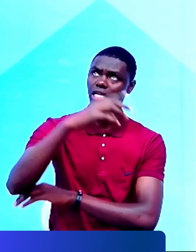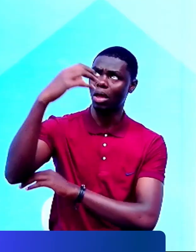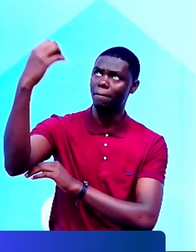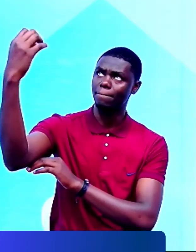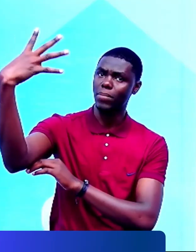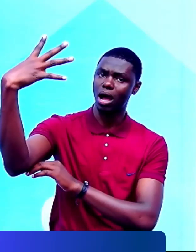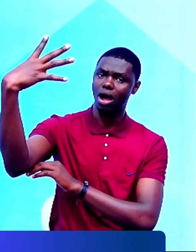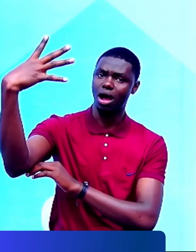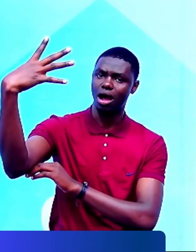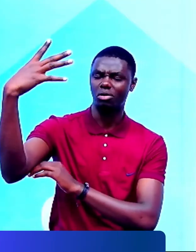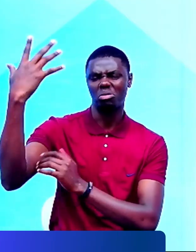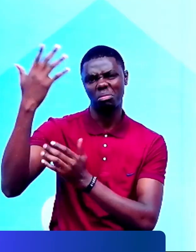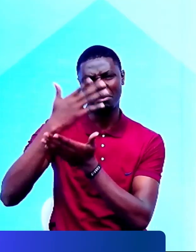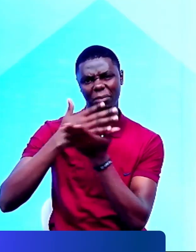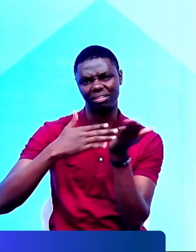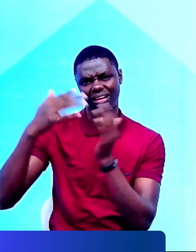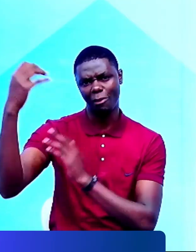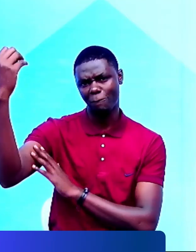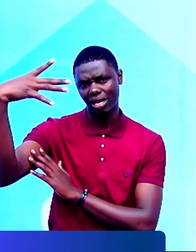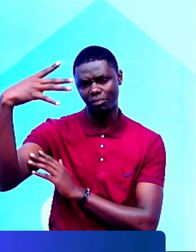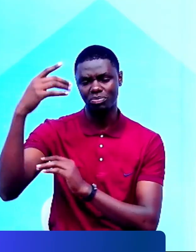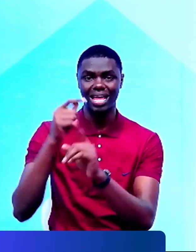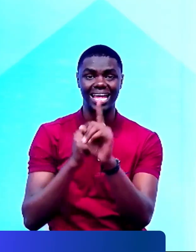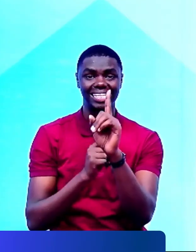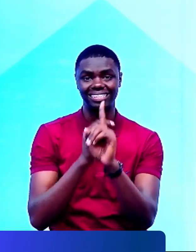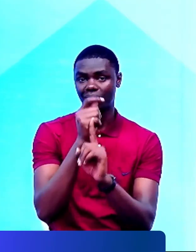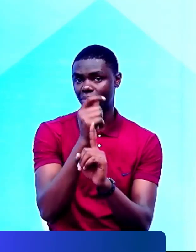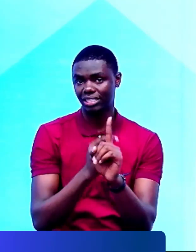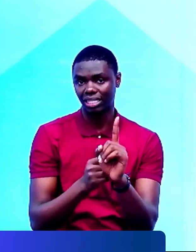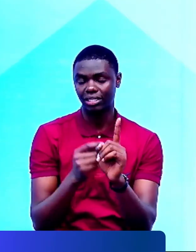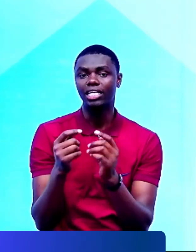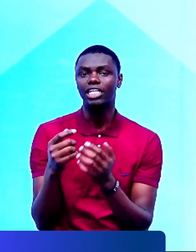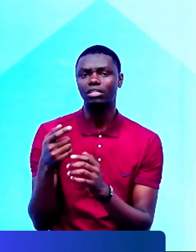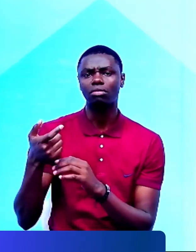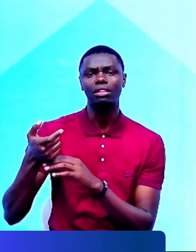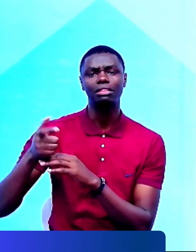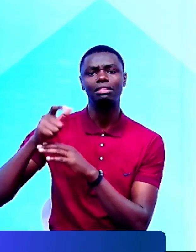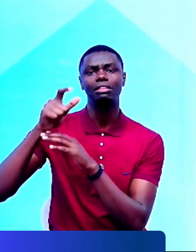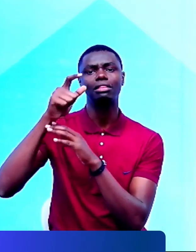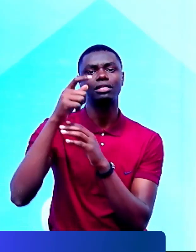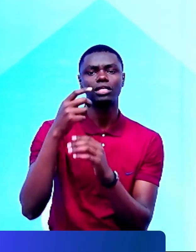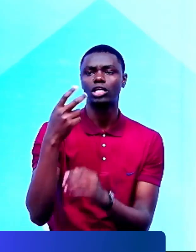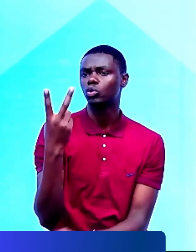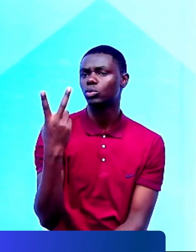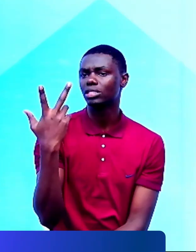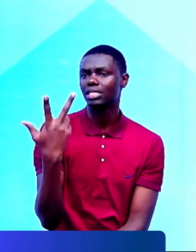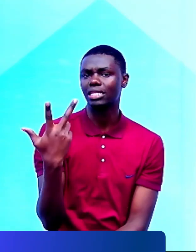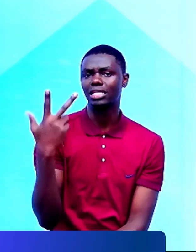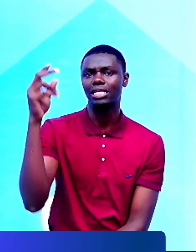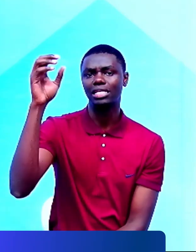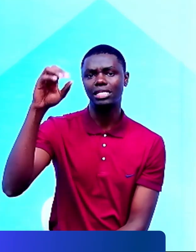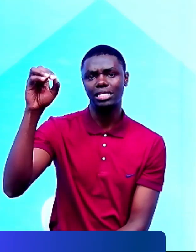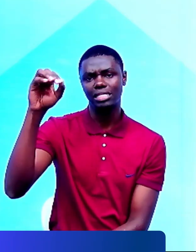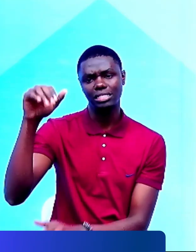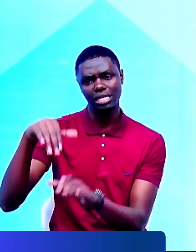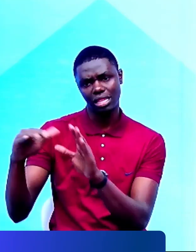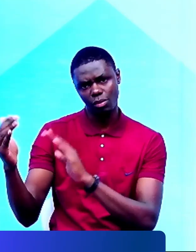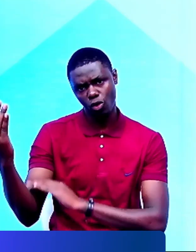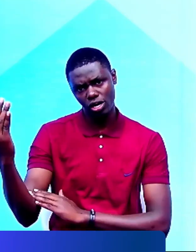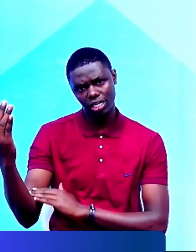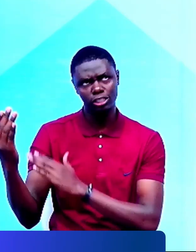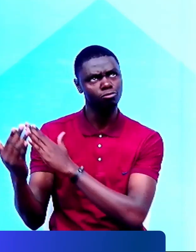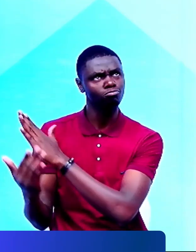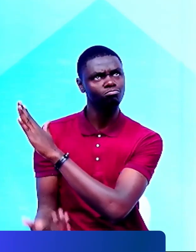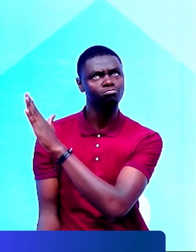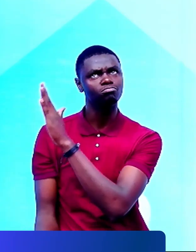sunny or partly sunny, with temperatures rising around 23 degrees Celsius in the morning.